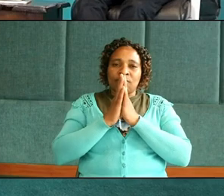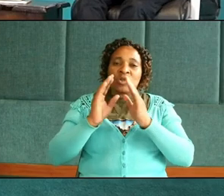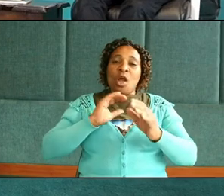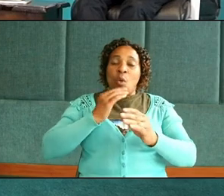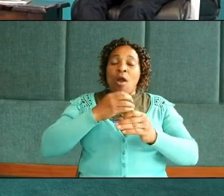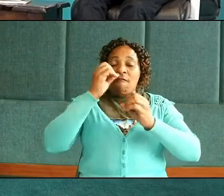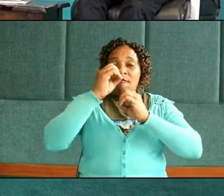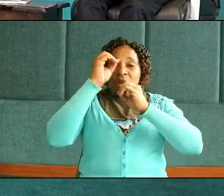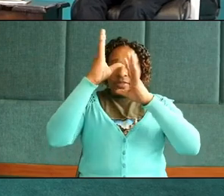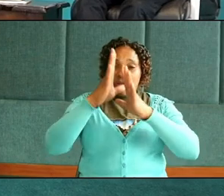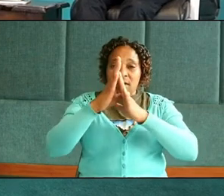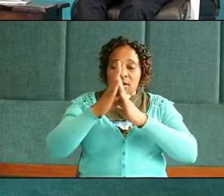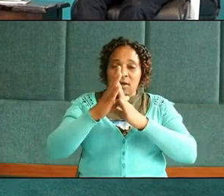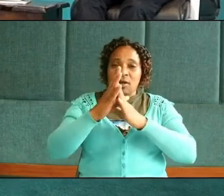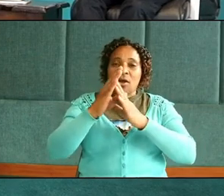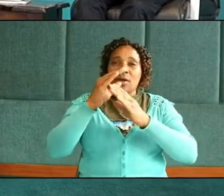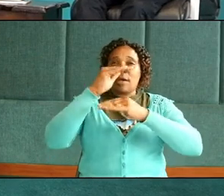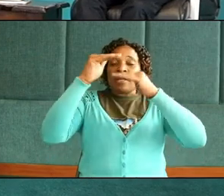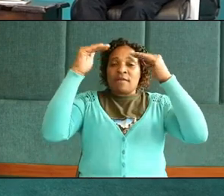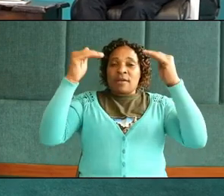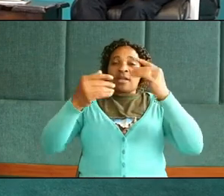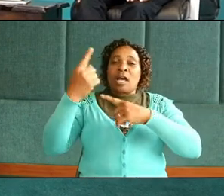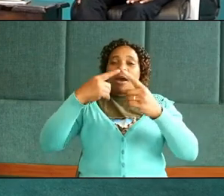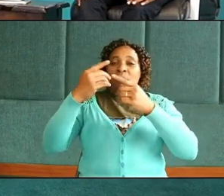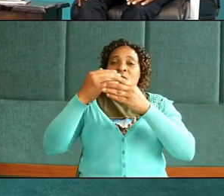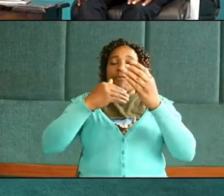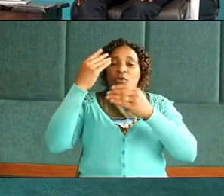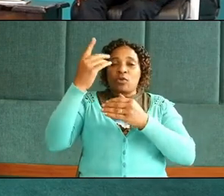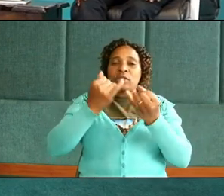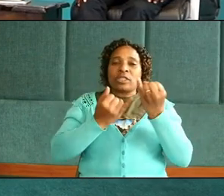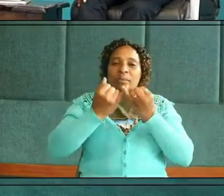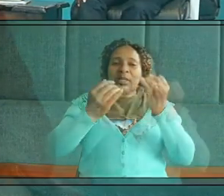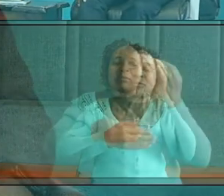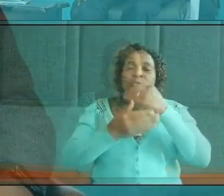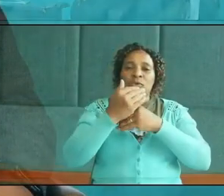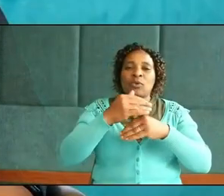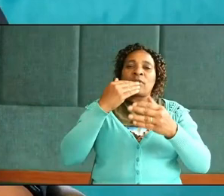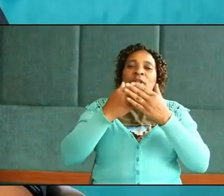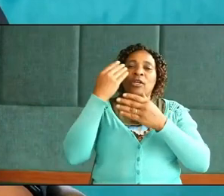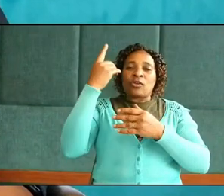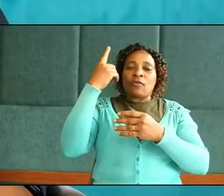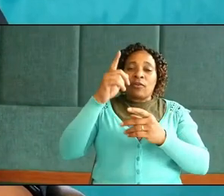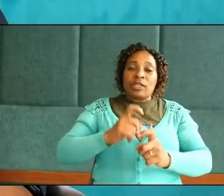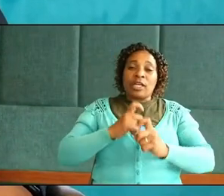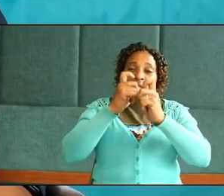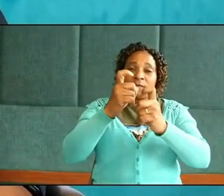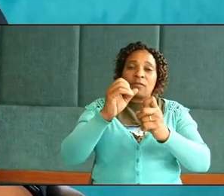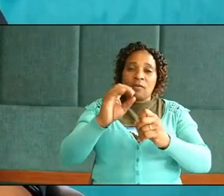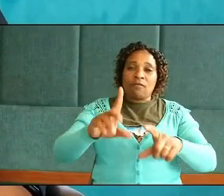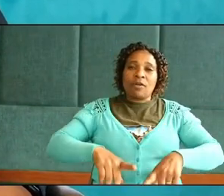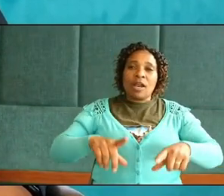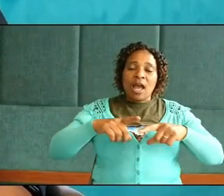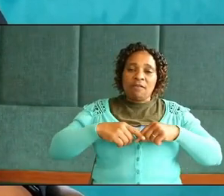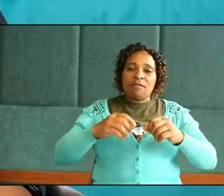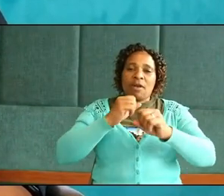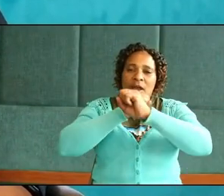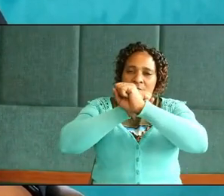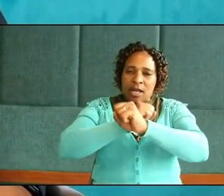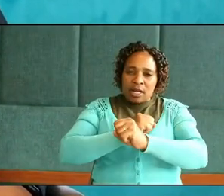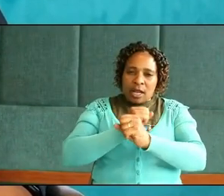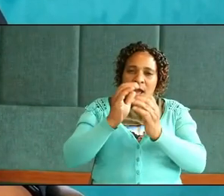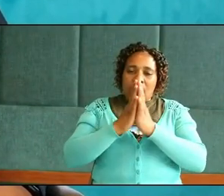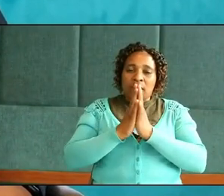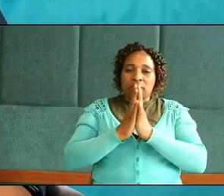Our Father, who art in heaven, we come before you this beautiful Sabbath morning. We thank you for the gift of life, for your guidance, your protection, and